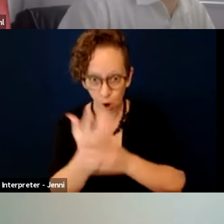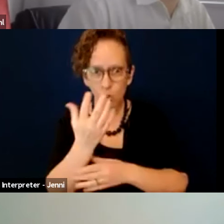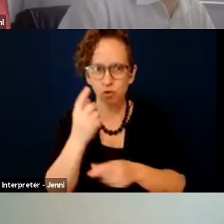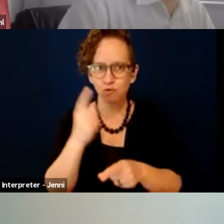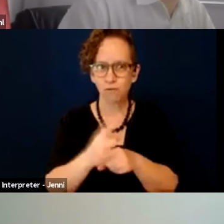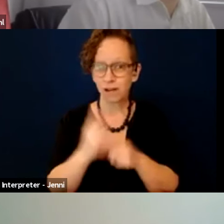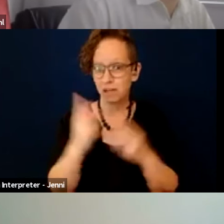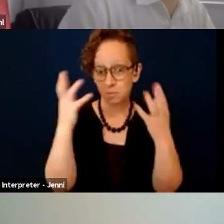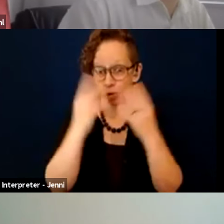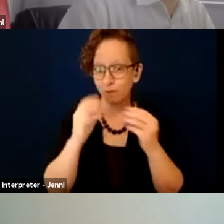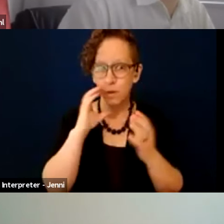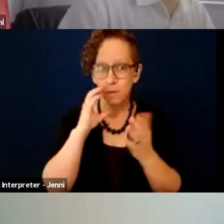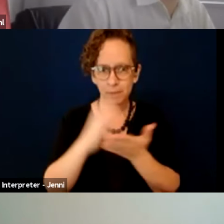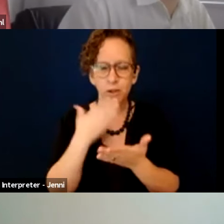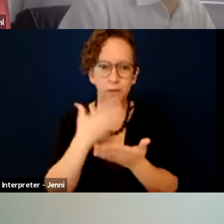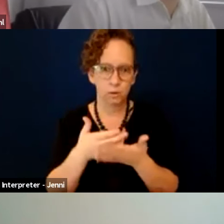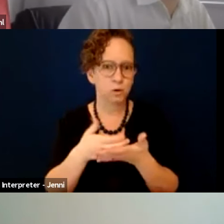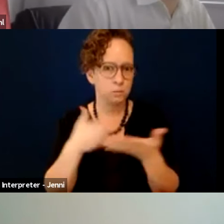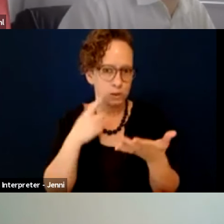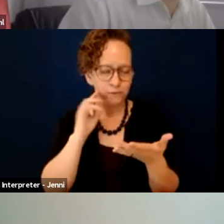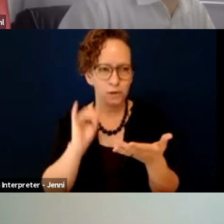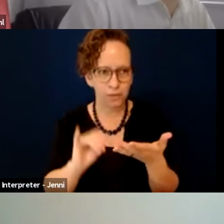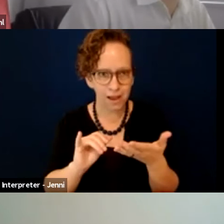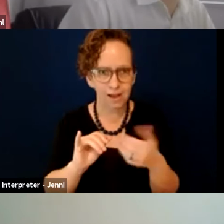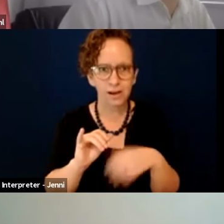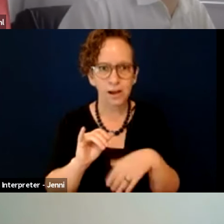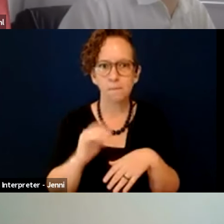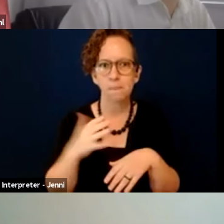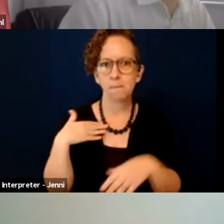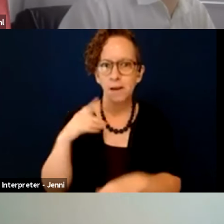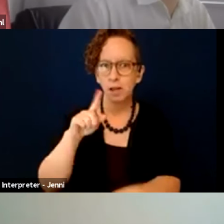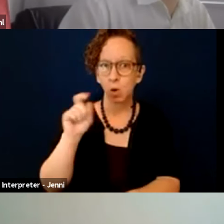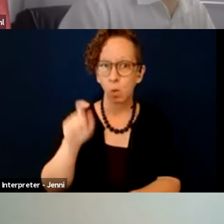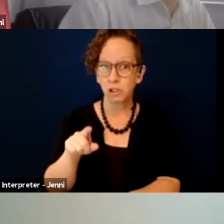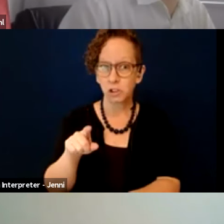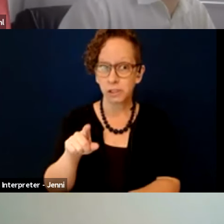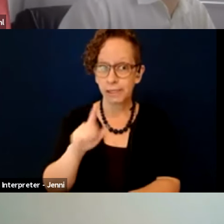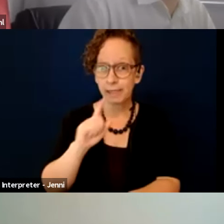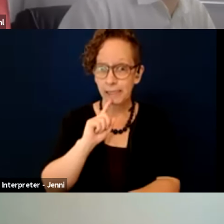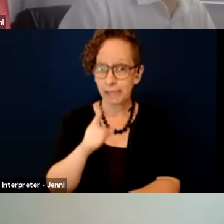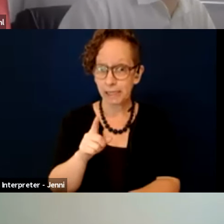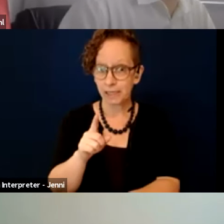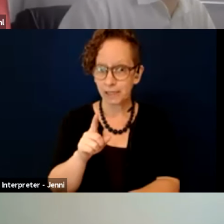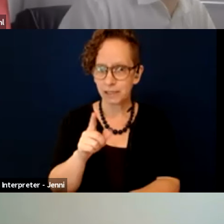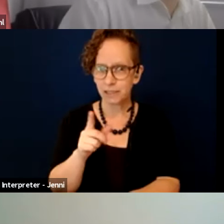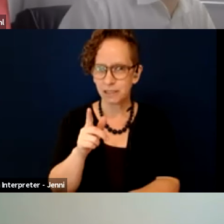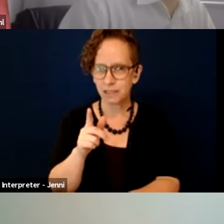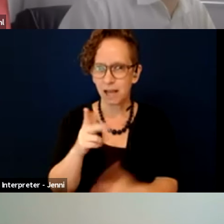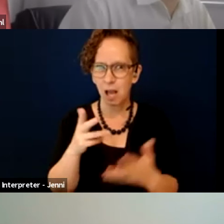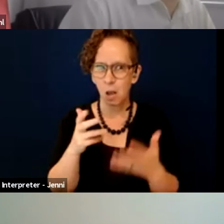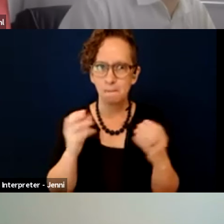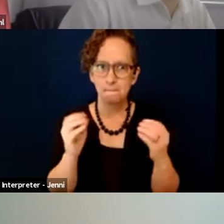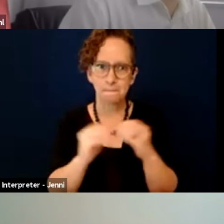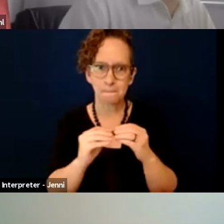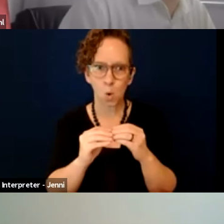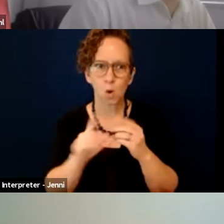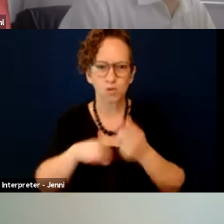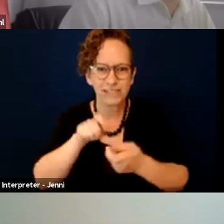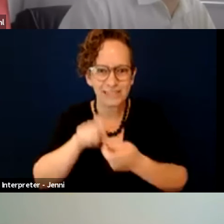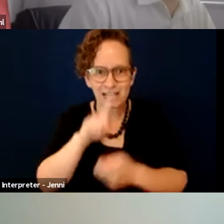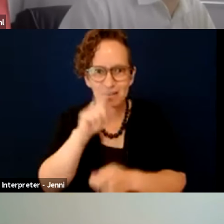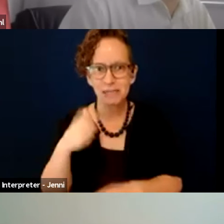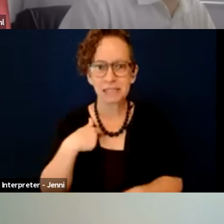very beautiful pictures. Thank you so much for that. My question is, just to be a little bit more precise, because I'm